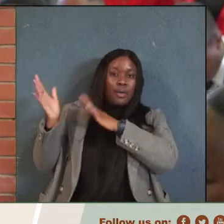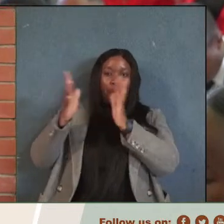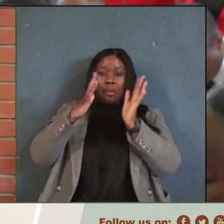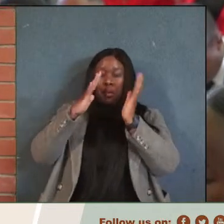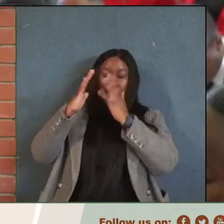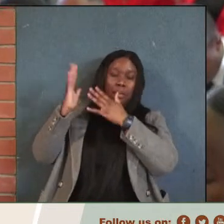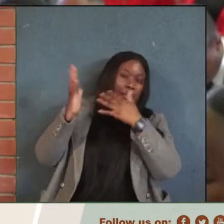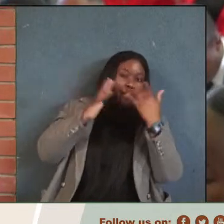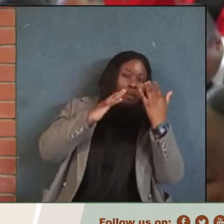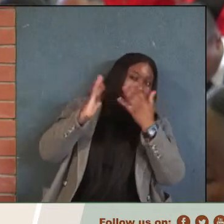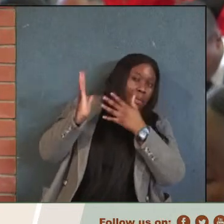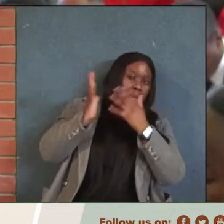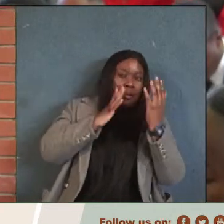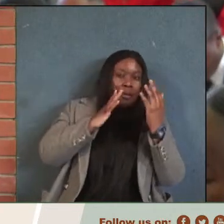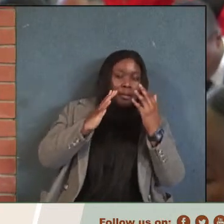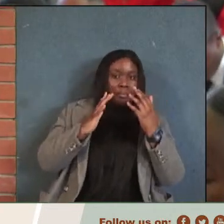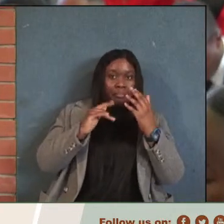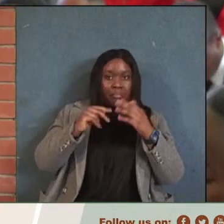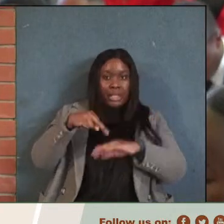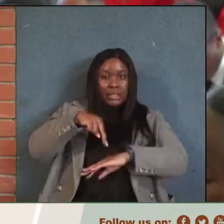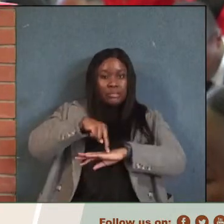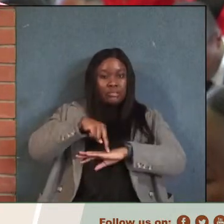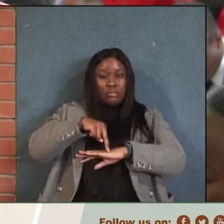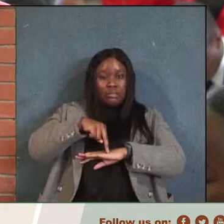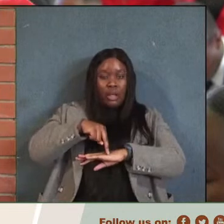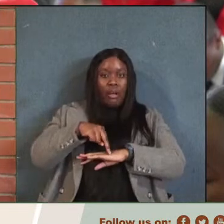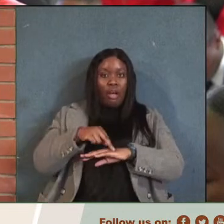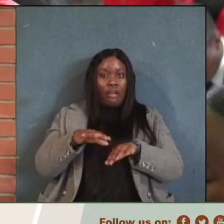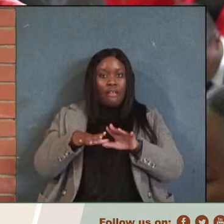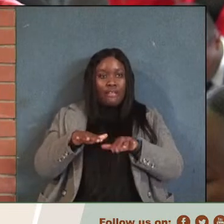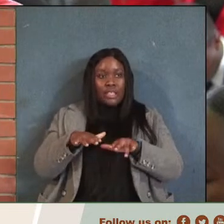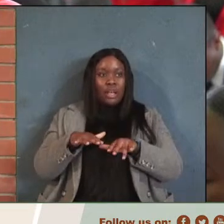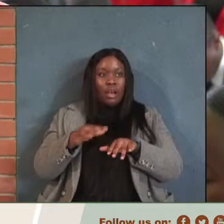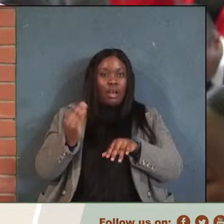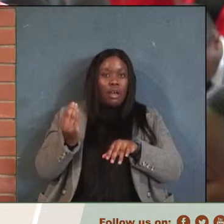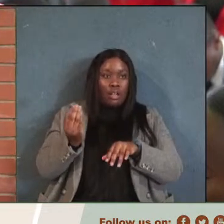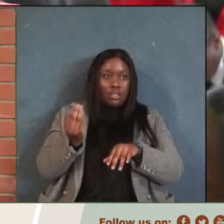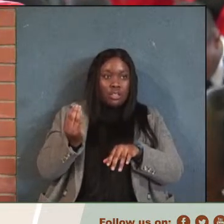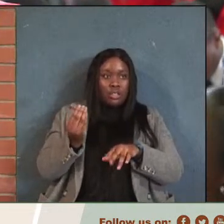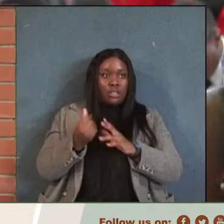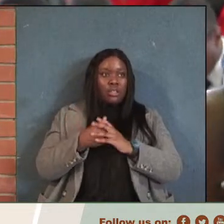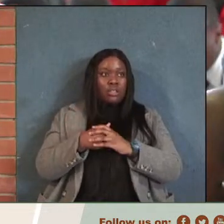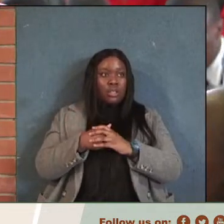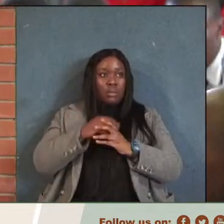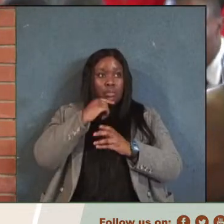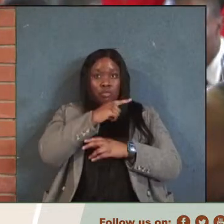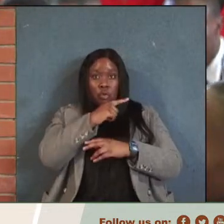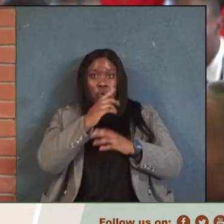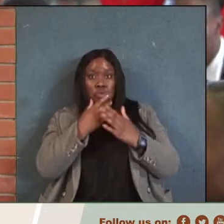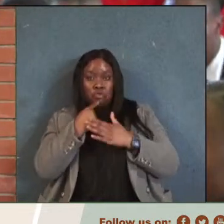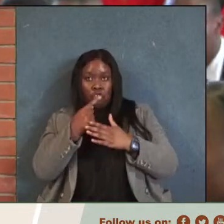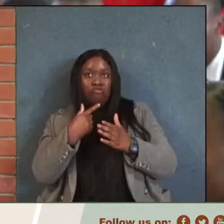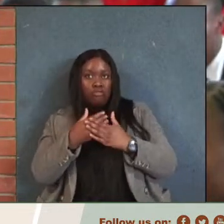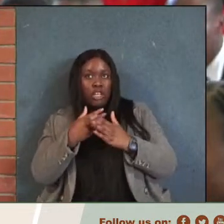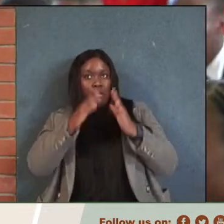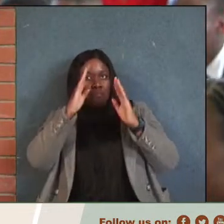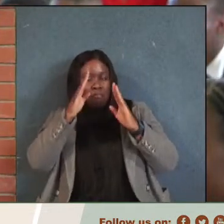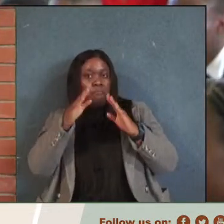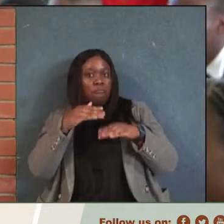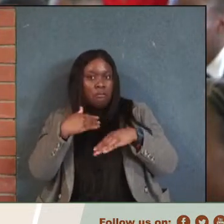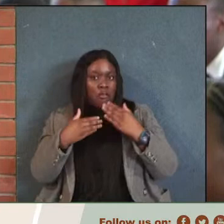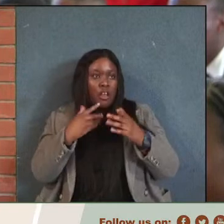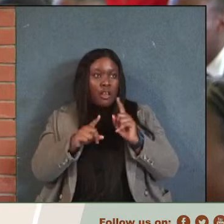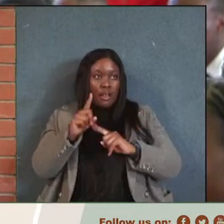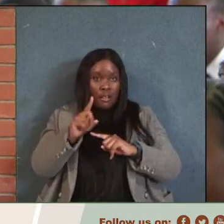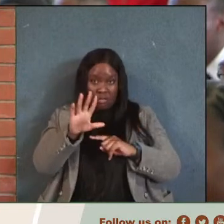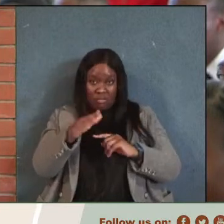standing, my feet hurt at this point. And if you as one student say, no, I can survive and concentrate in such conditions, my